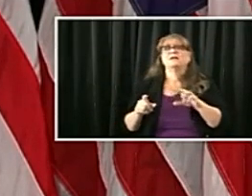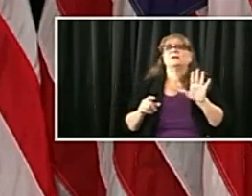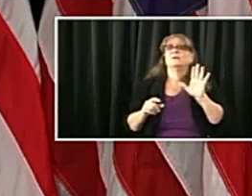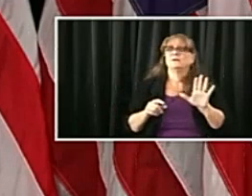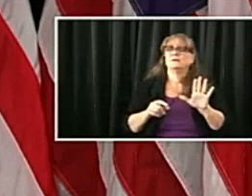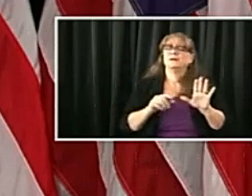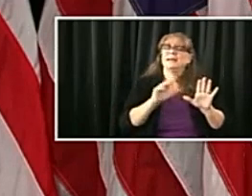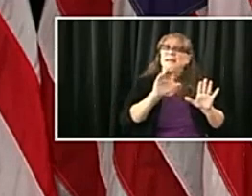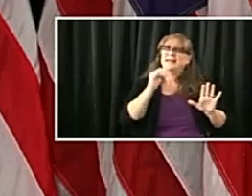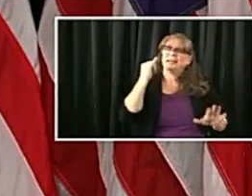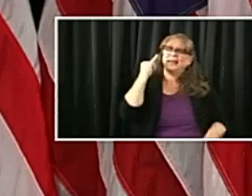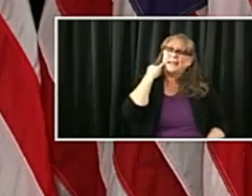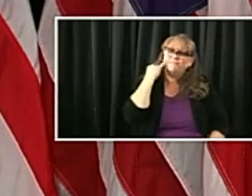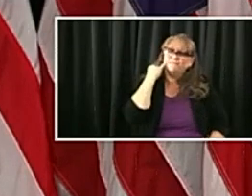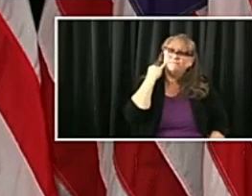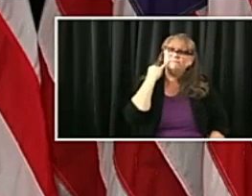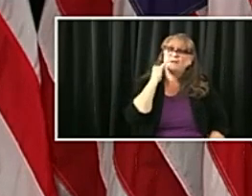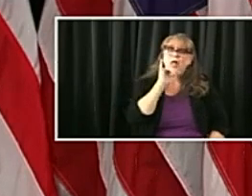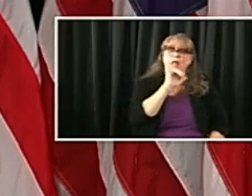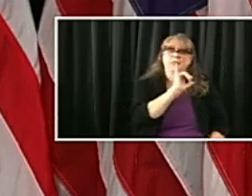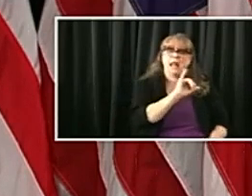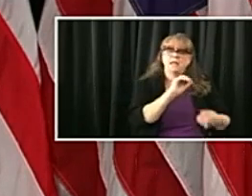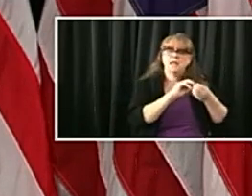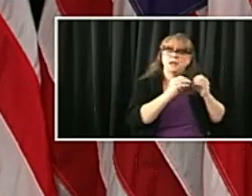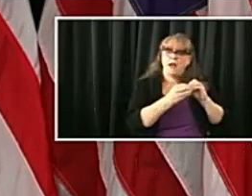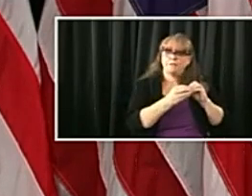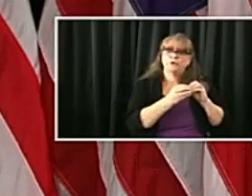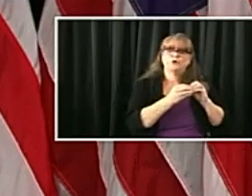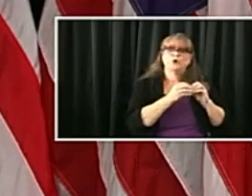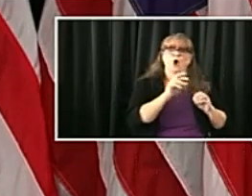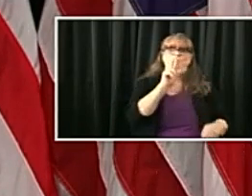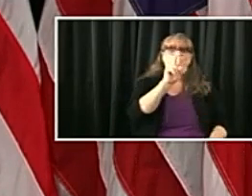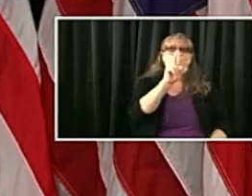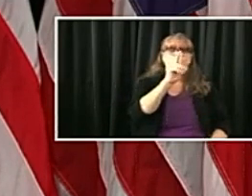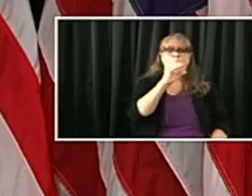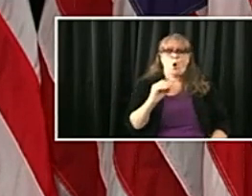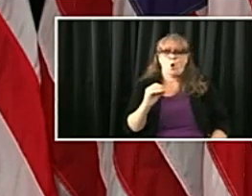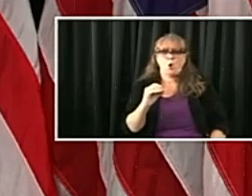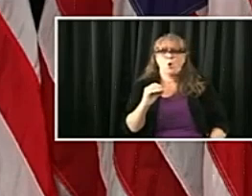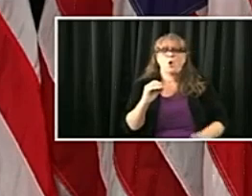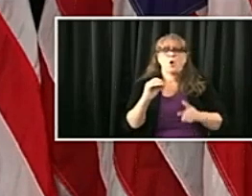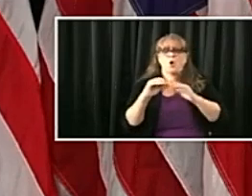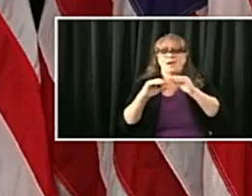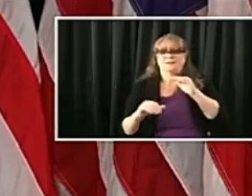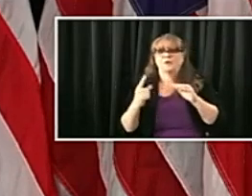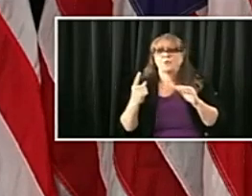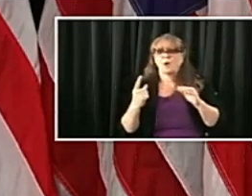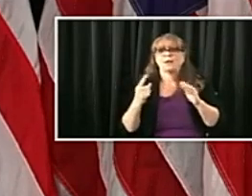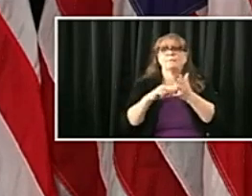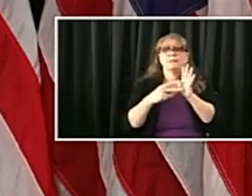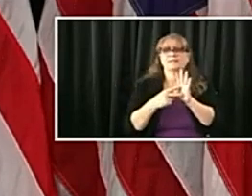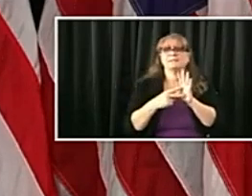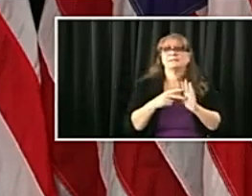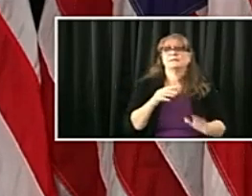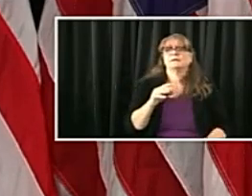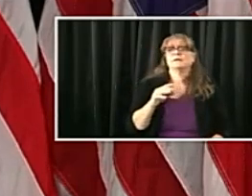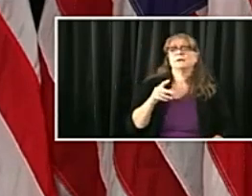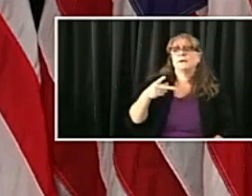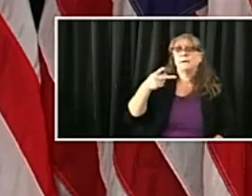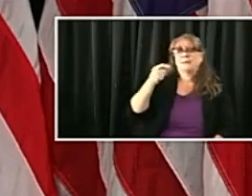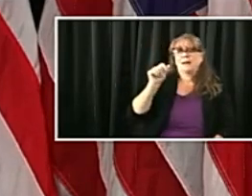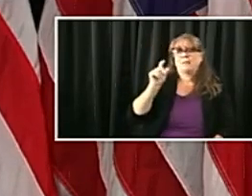effective reproductive number, this R value below 1 in the state, that means our epidemic can shrink. And that's really what puts us in the best place